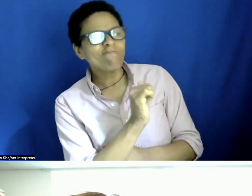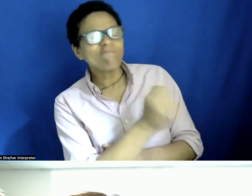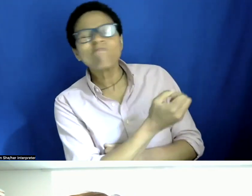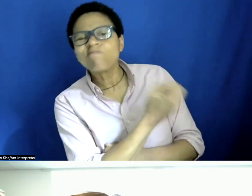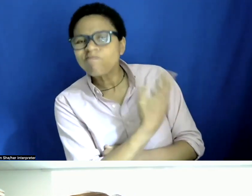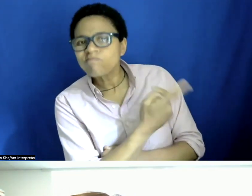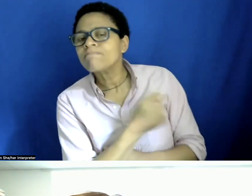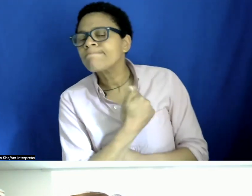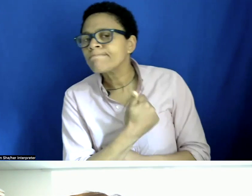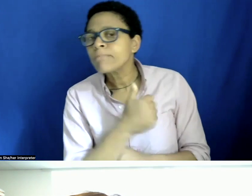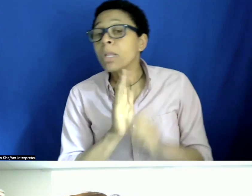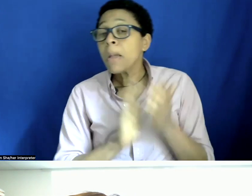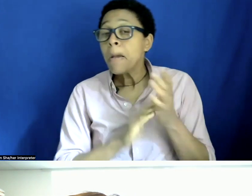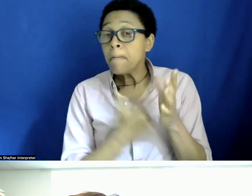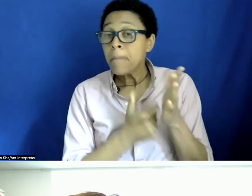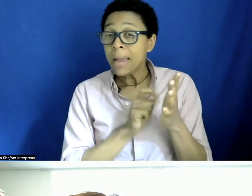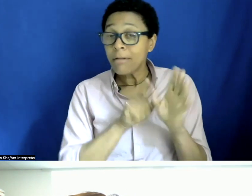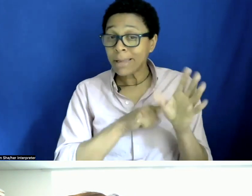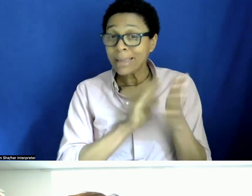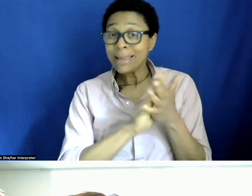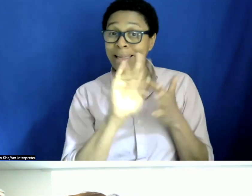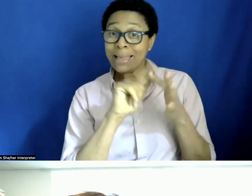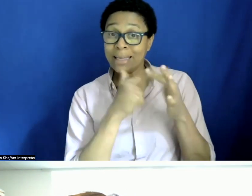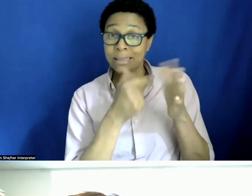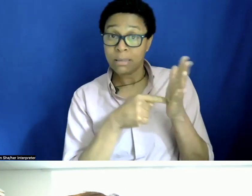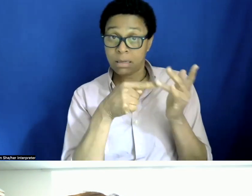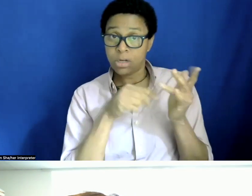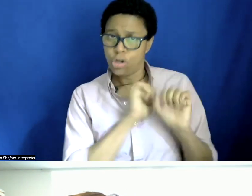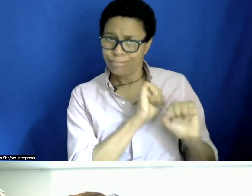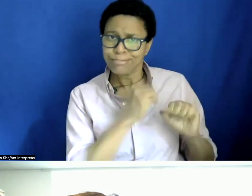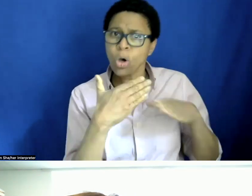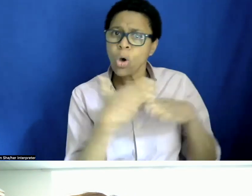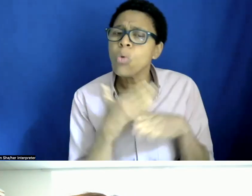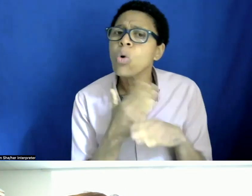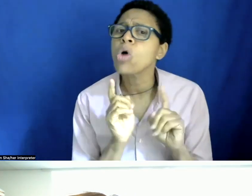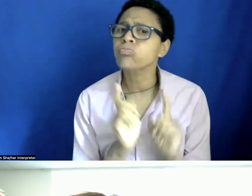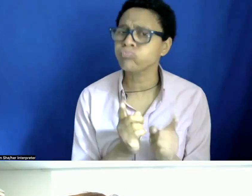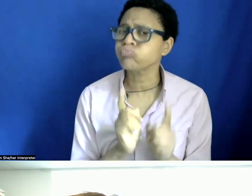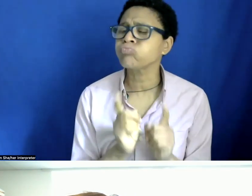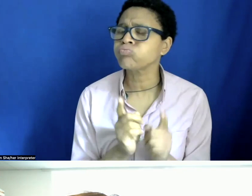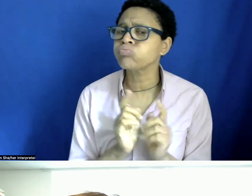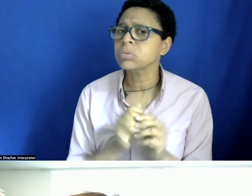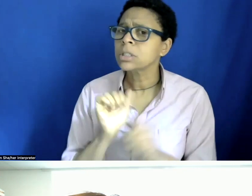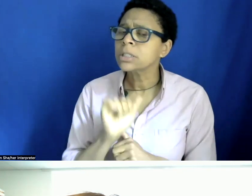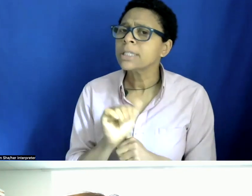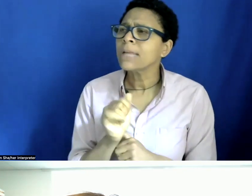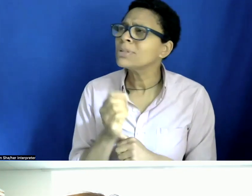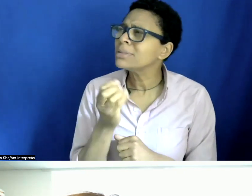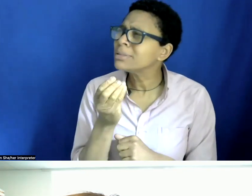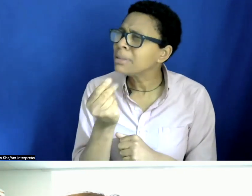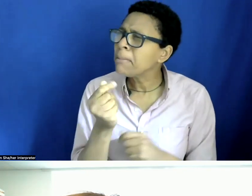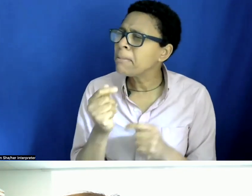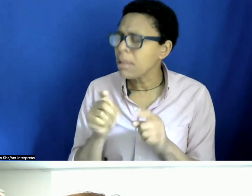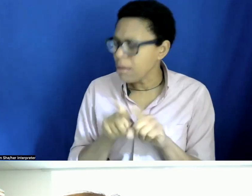the Mary Heaton stuff, and there was a few pieces, wasn't there? The like some